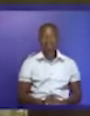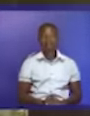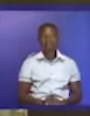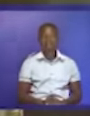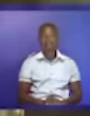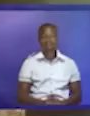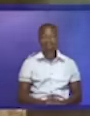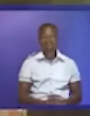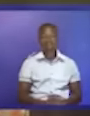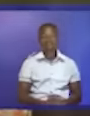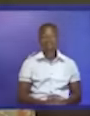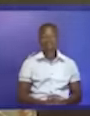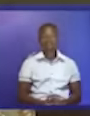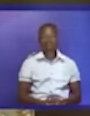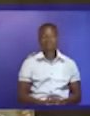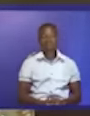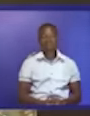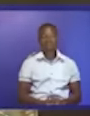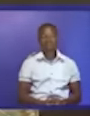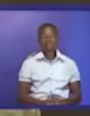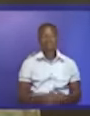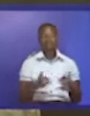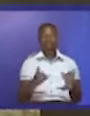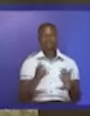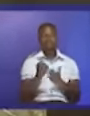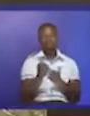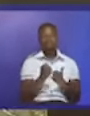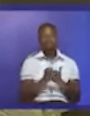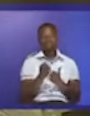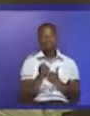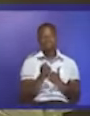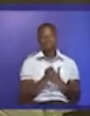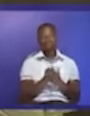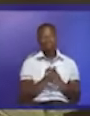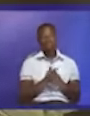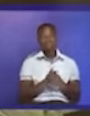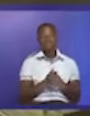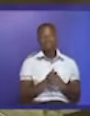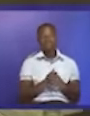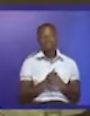Right, so let's have our discussion tonight wherever we stop.